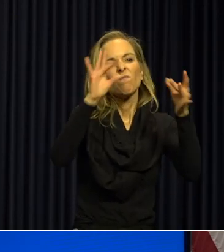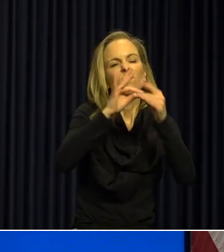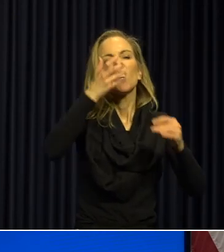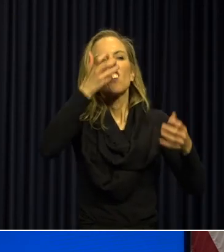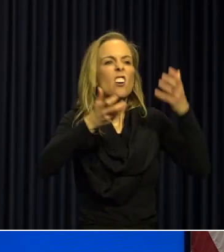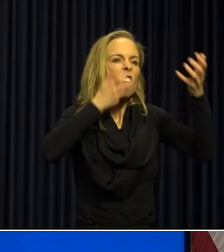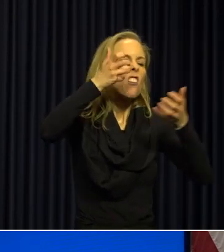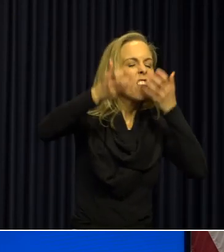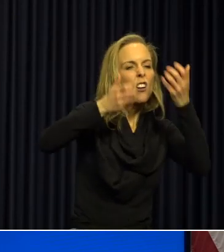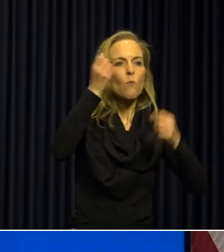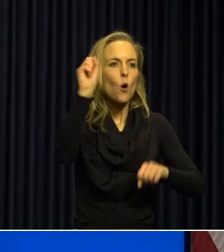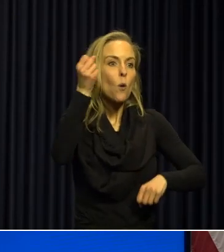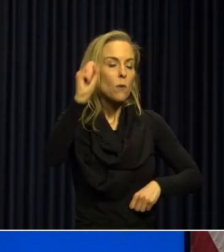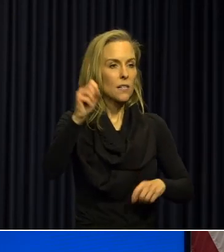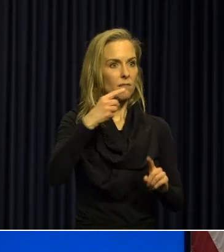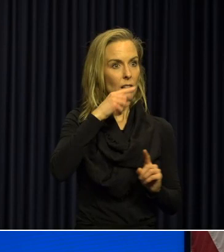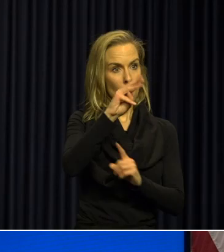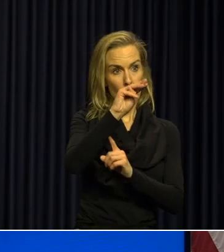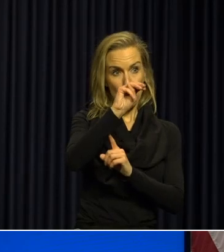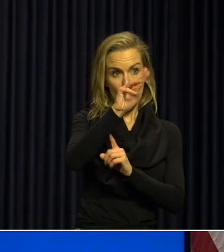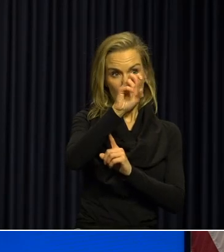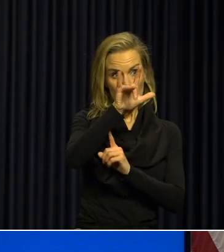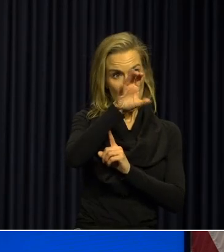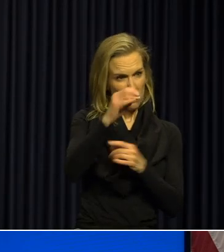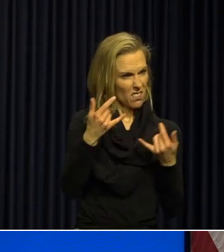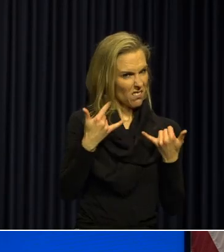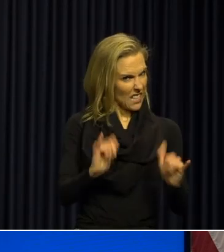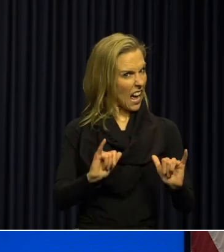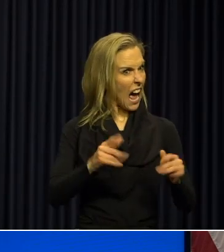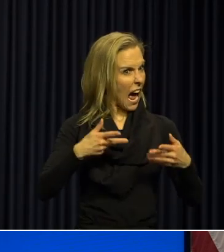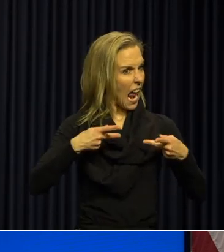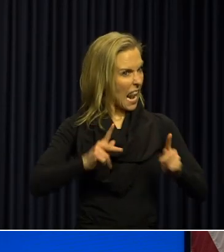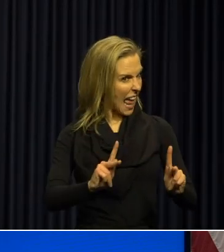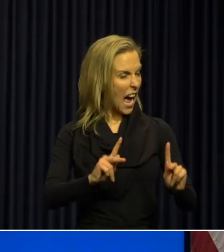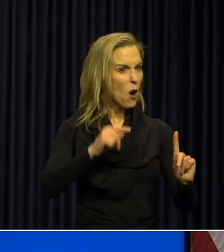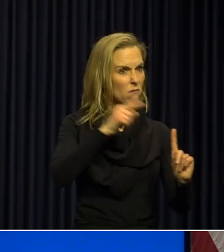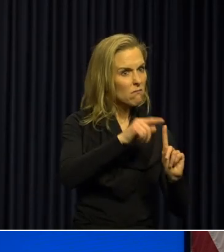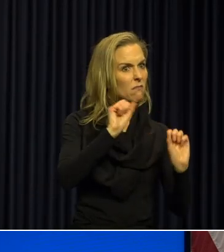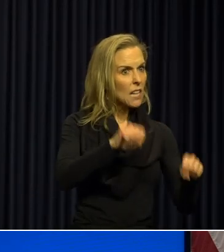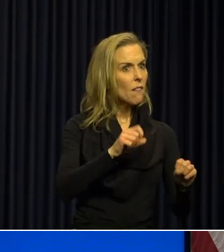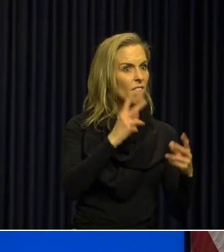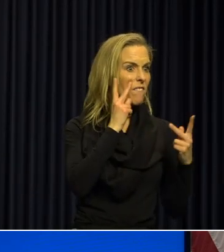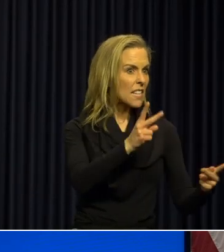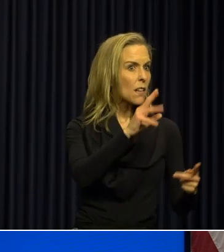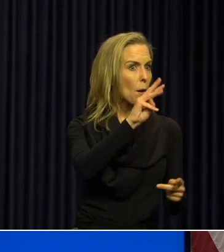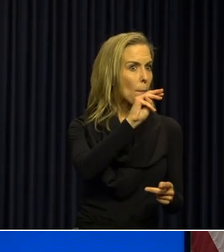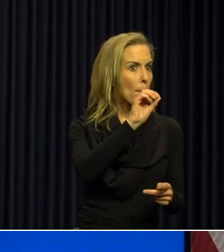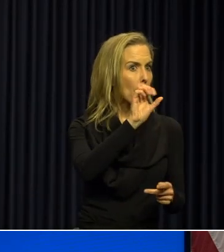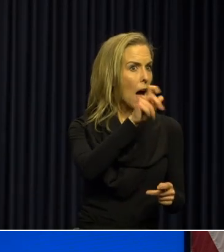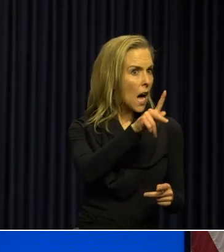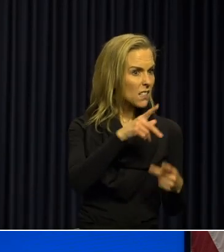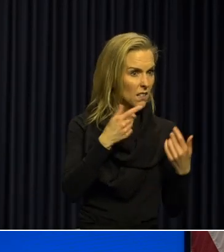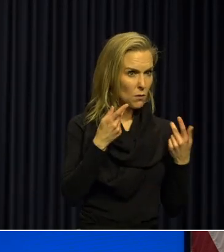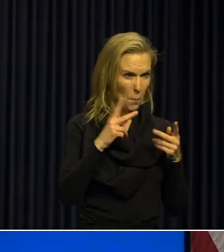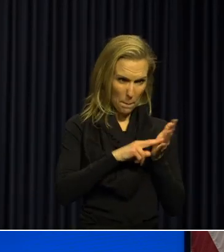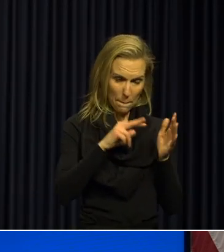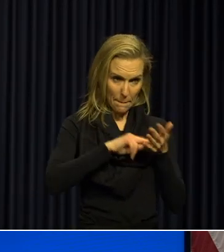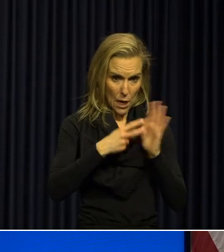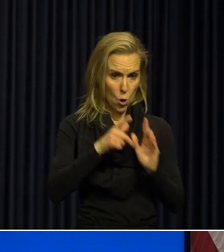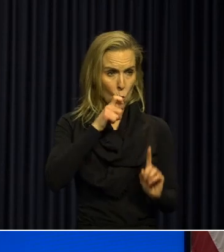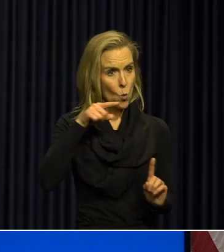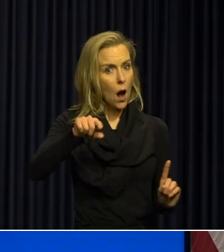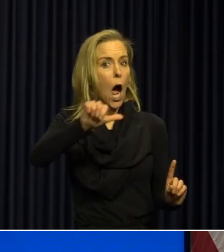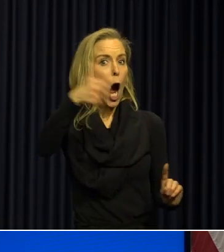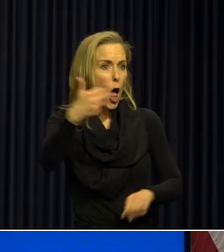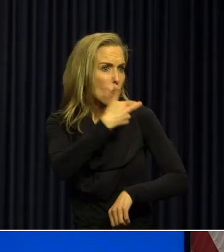They assert that Muslims are still allowed to go to mosques while you're tracking Christians' license plates. Can you please address whether or not some